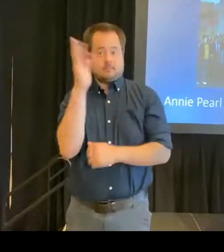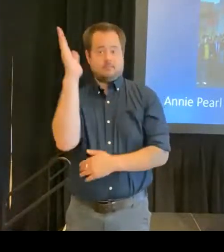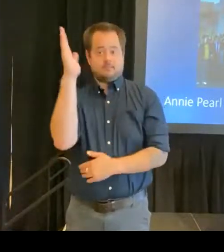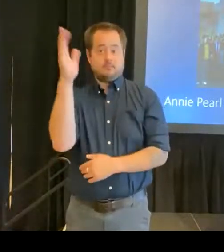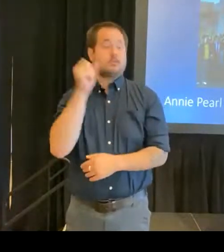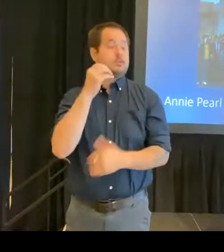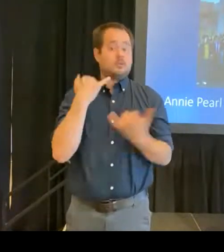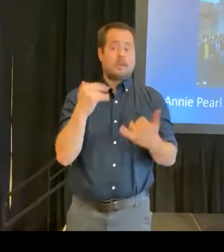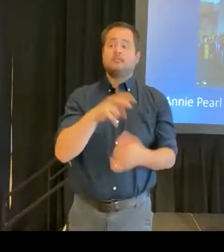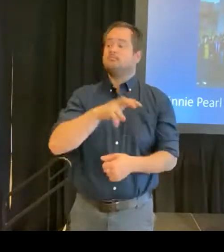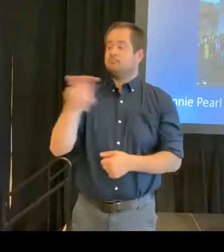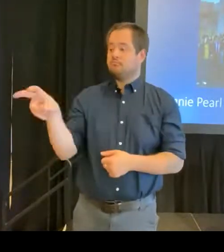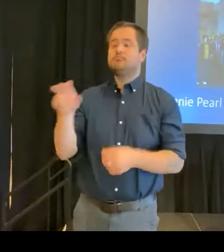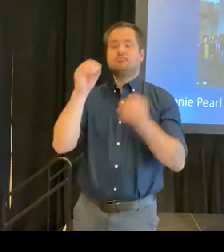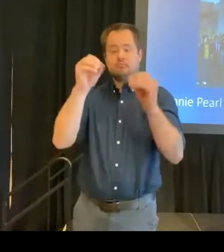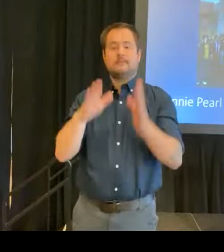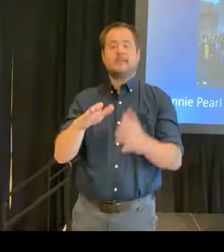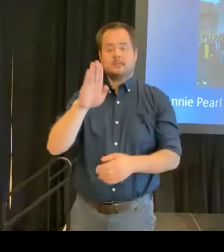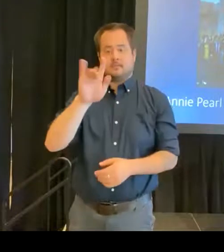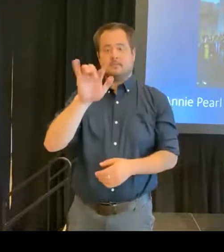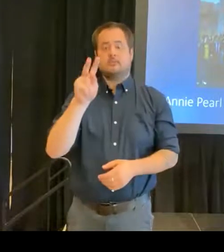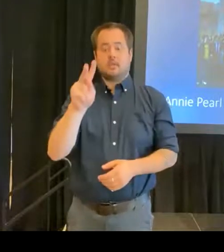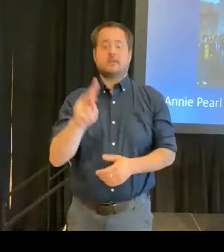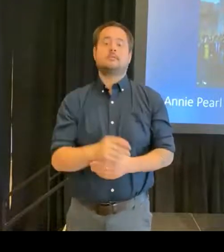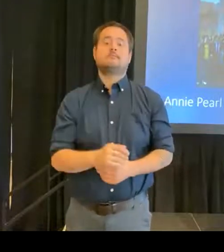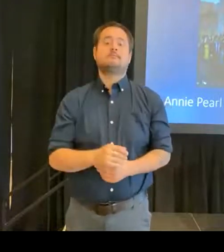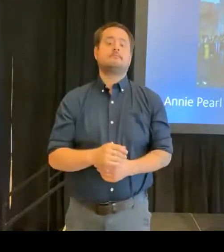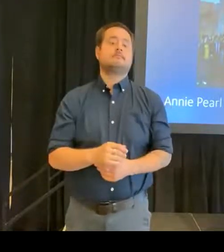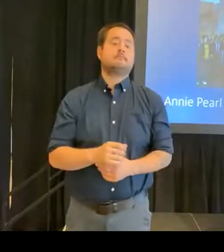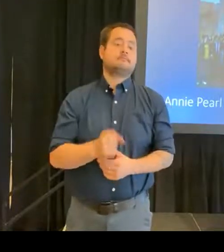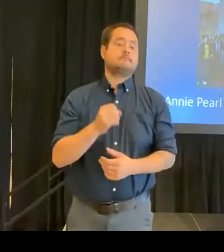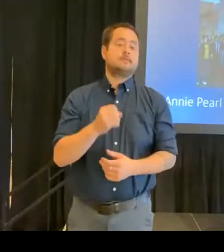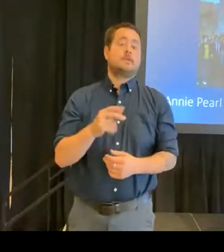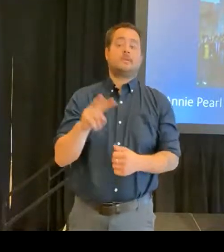hand it over to you. So